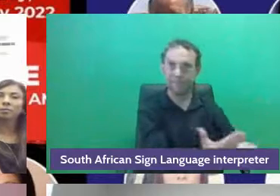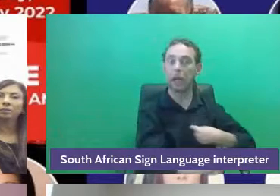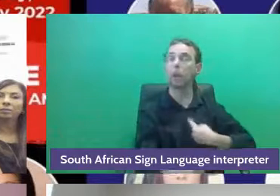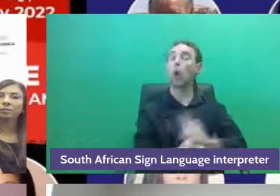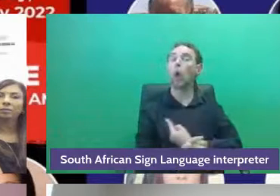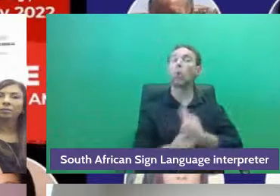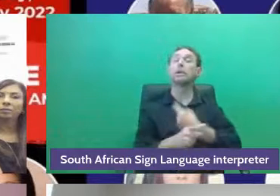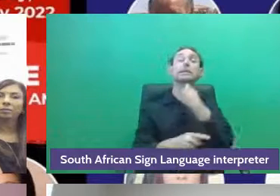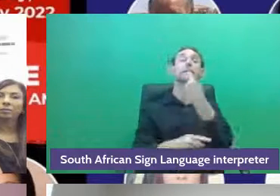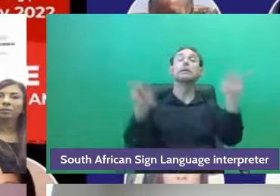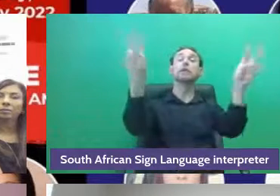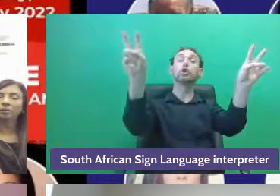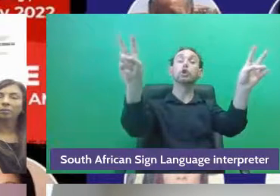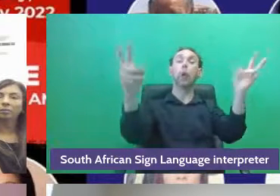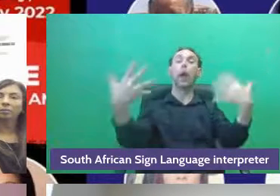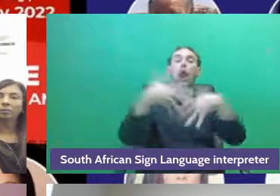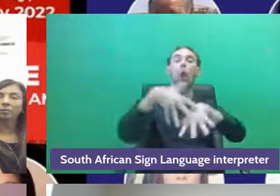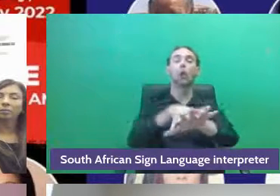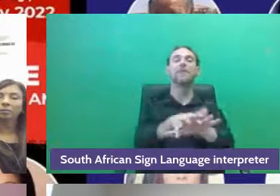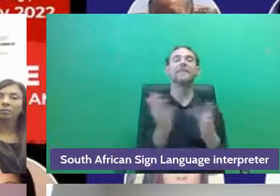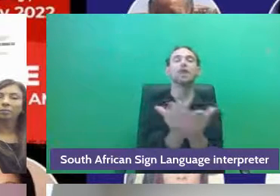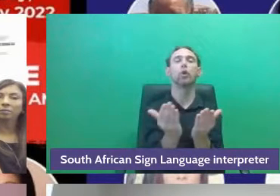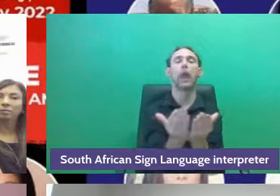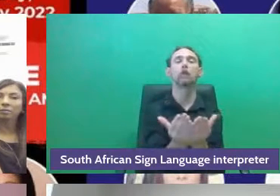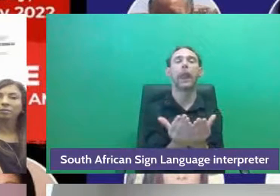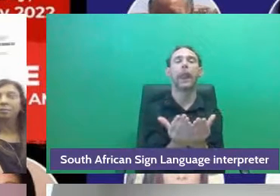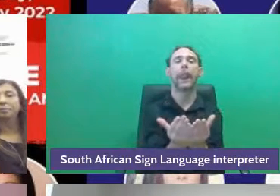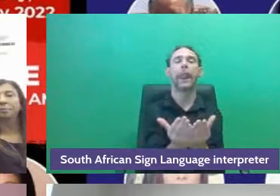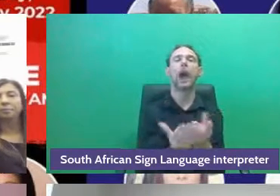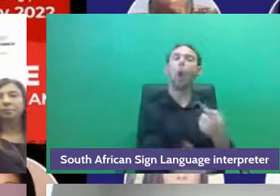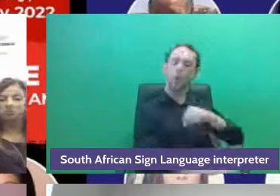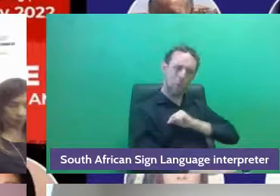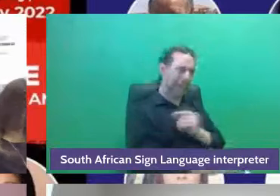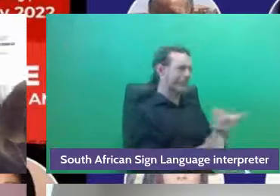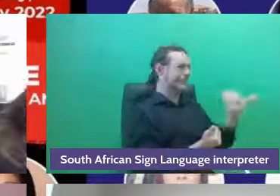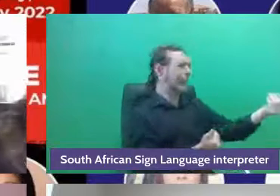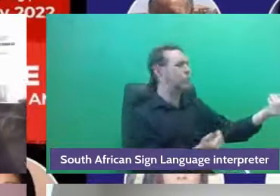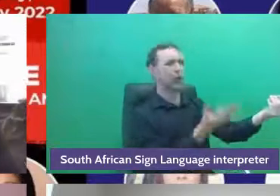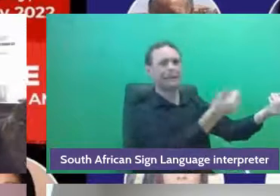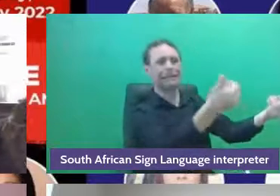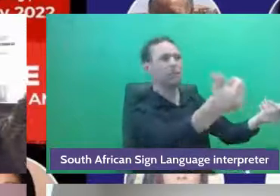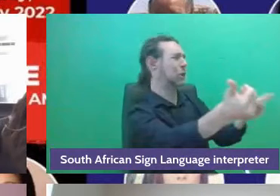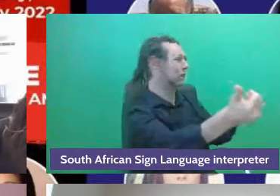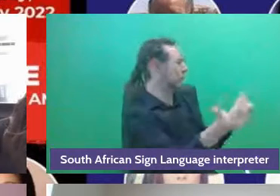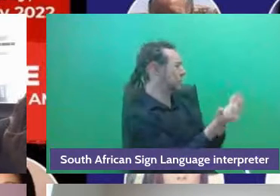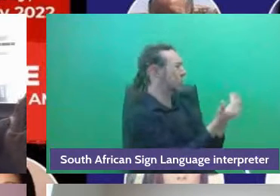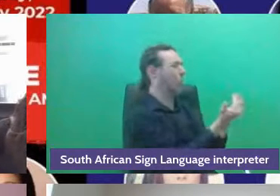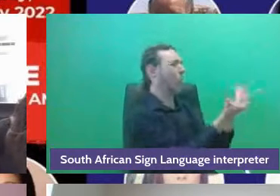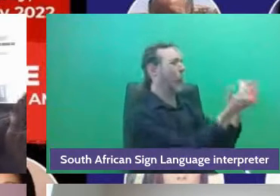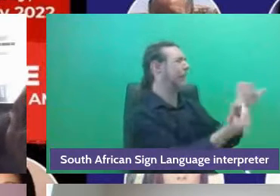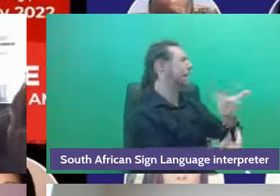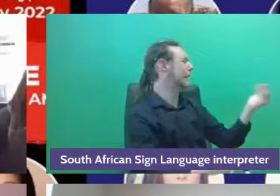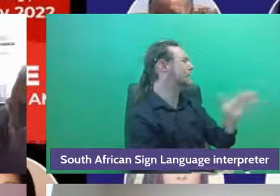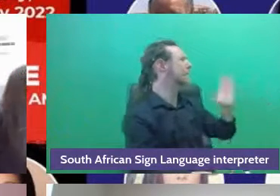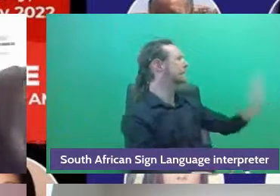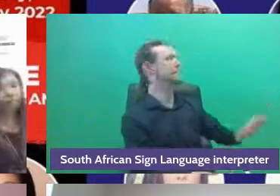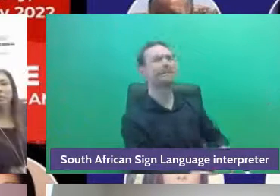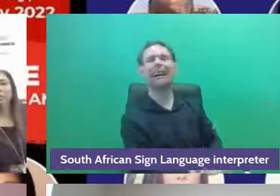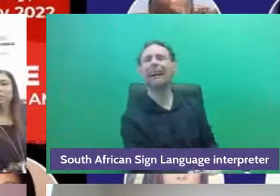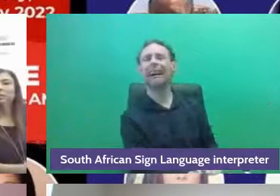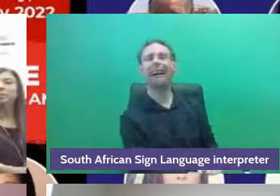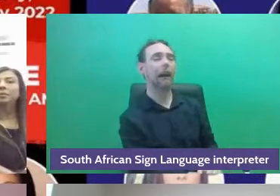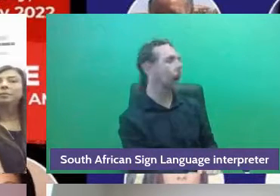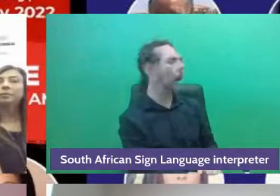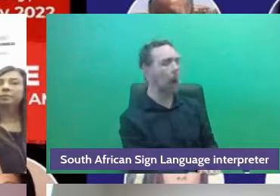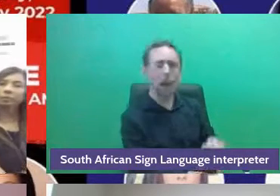have separate schools, whereas we can try find ways in which we can integrate children with disabilities to grow up in an environment where